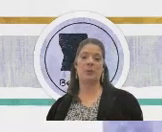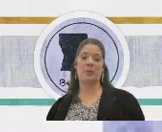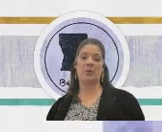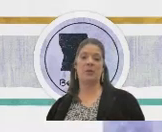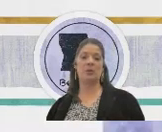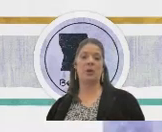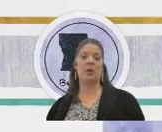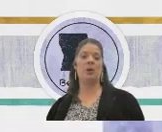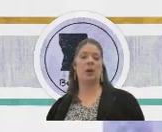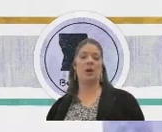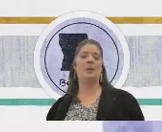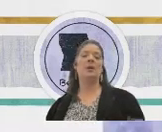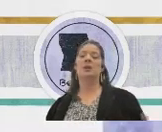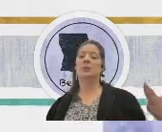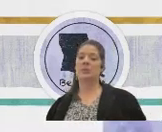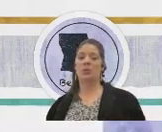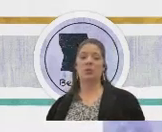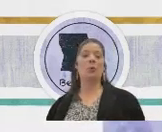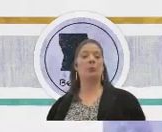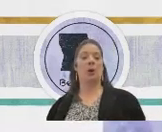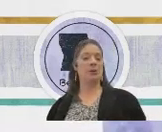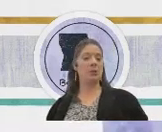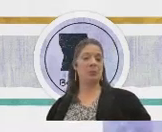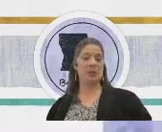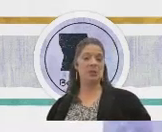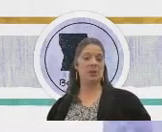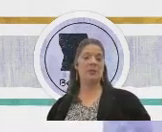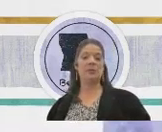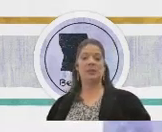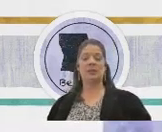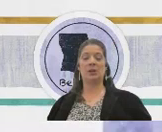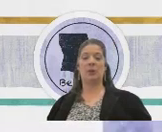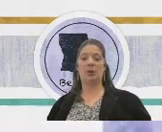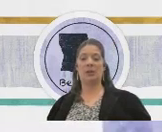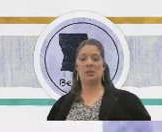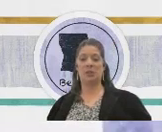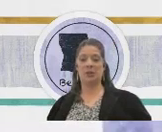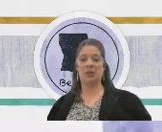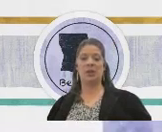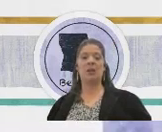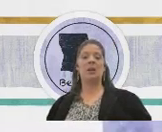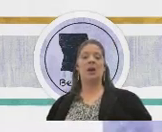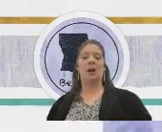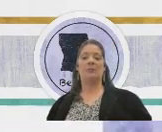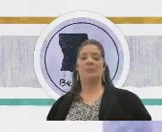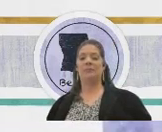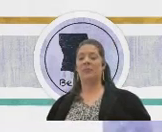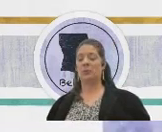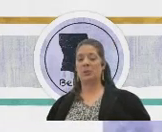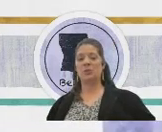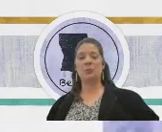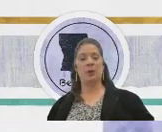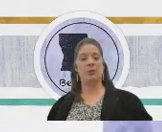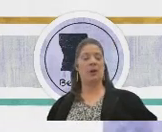provider group that may be on this call. There was a new, more broad interpretation of the Louisiana law regarding teaching reading.